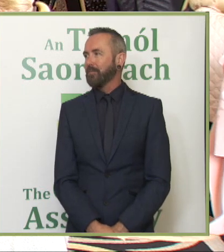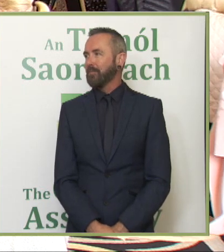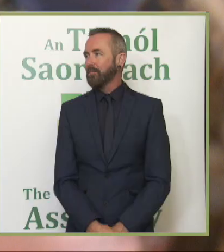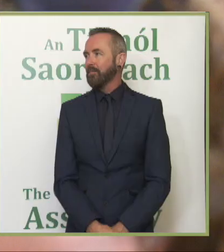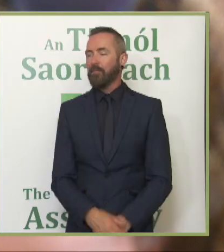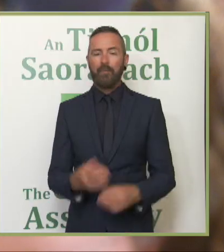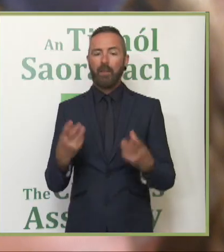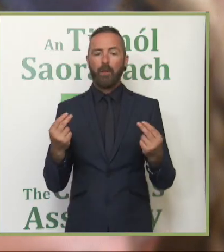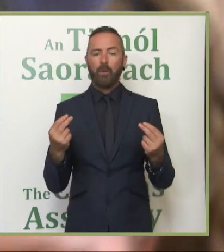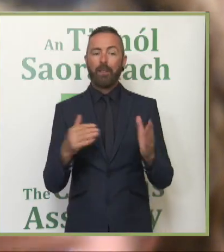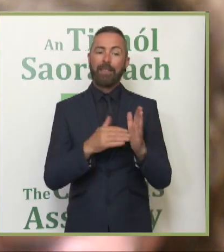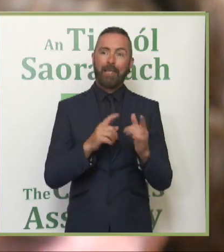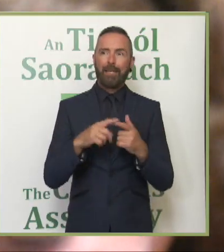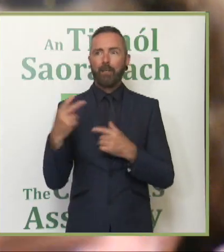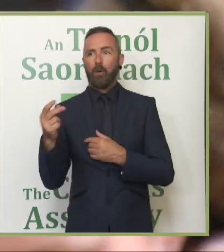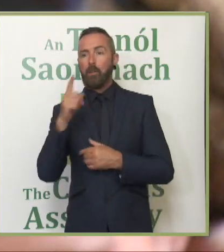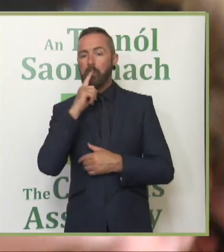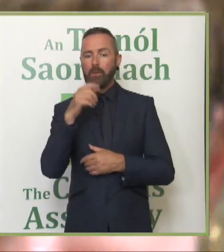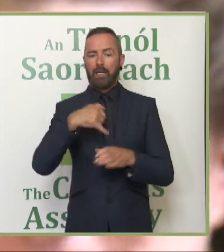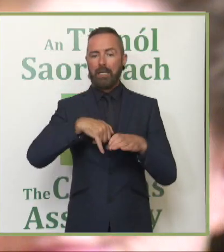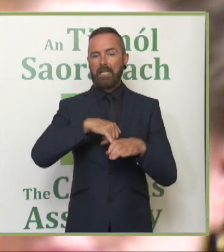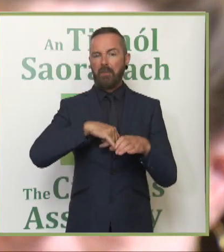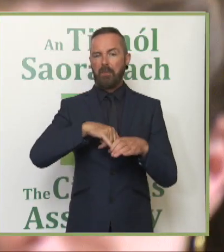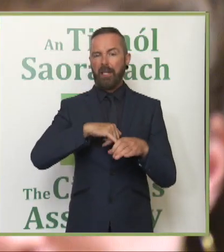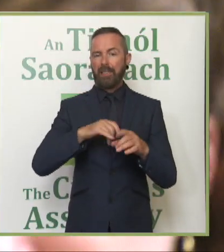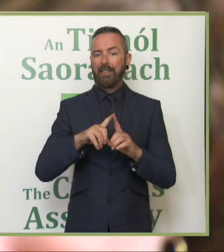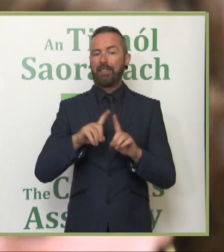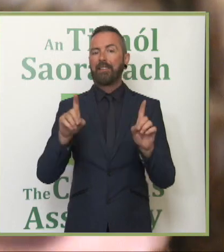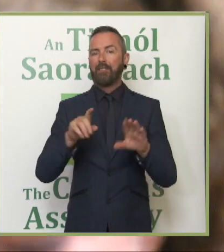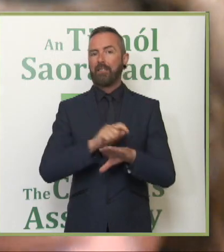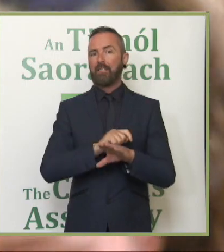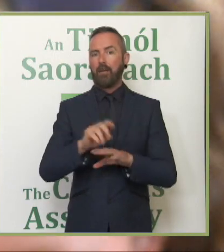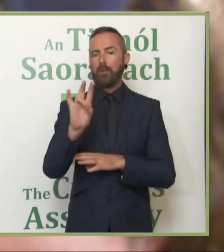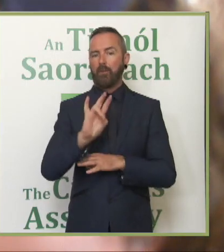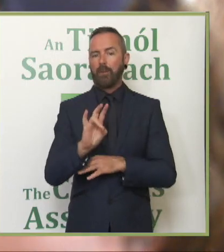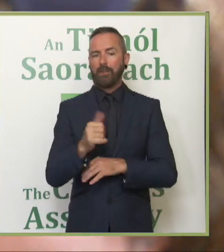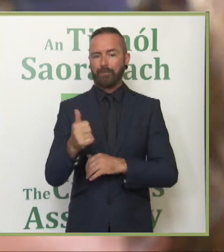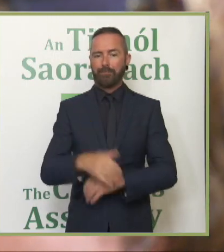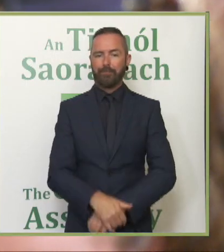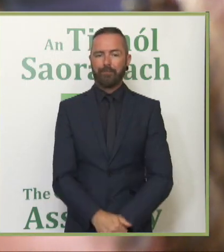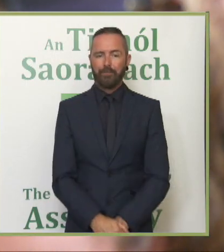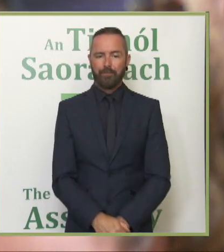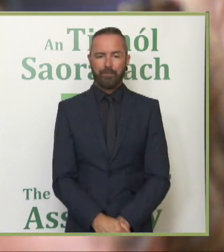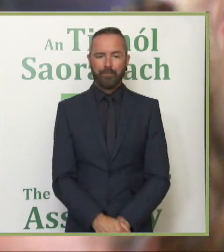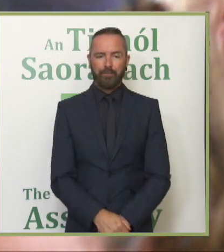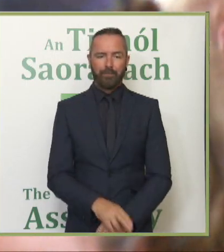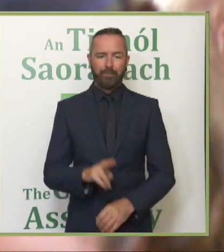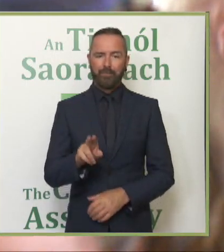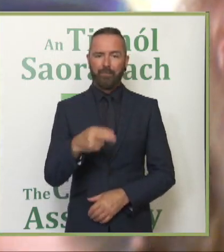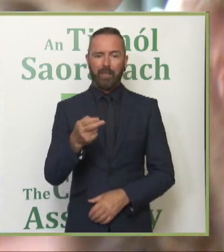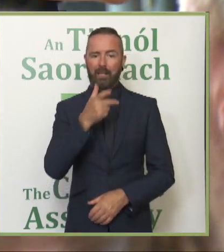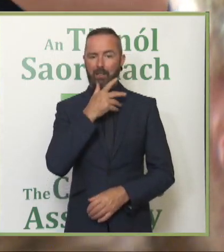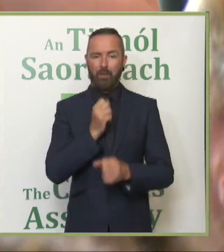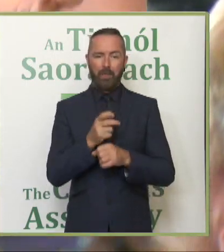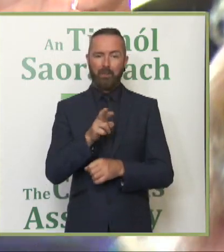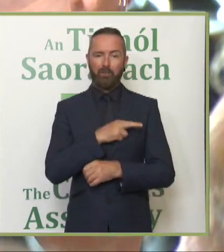yes, no, yes and no, but I think the medication is a different topic that we can talk about because, like,